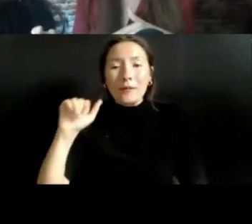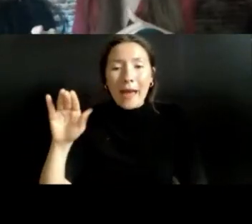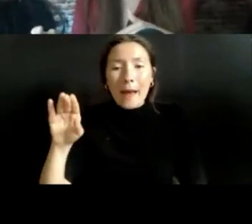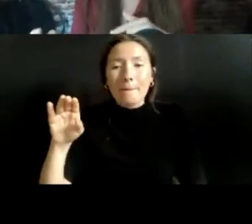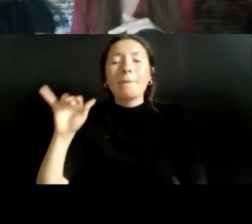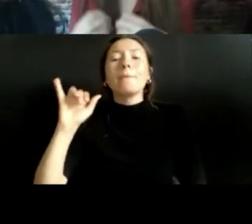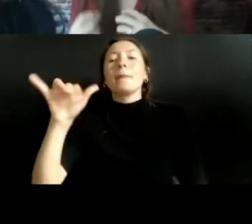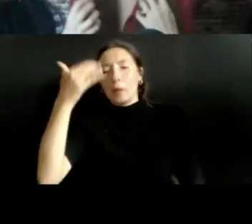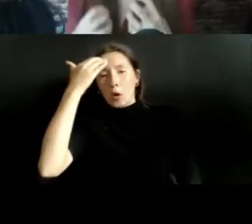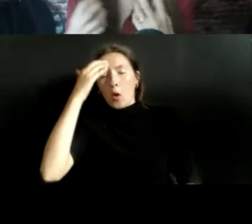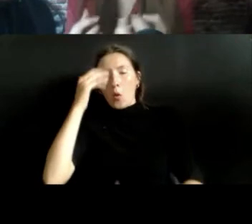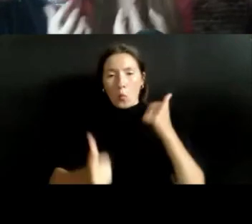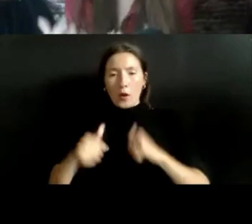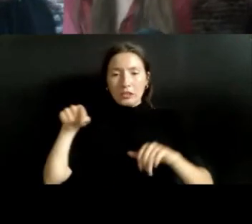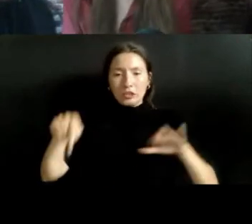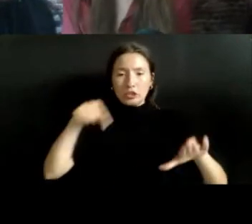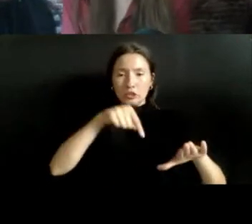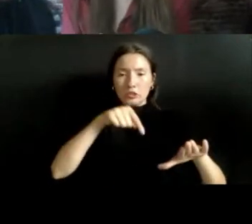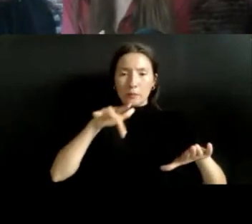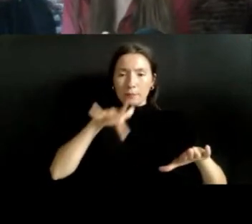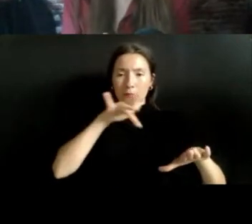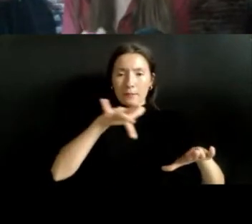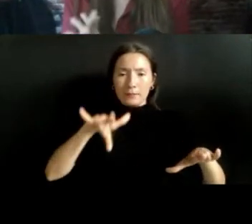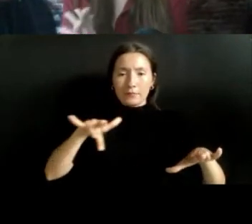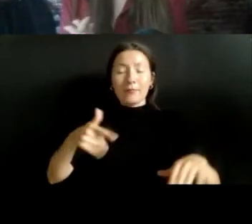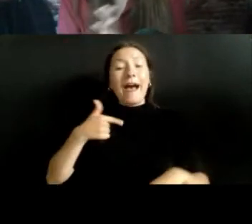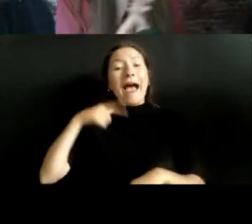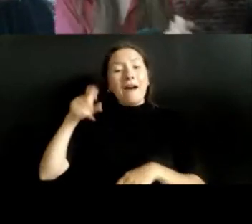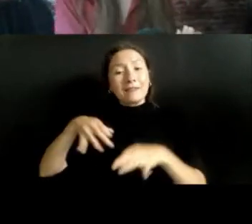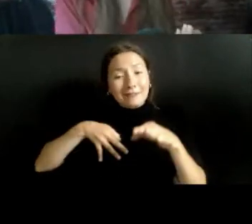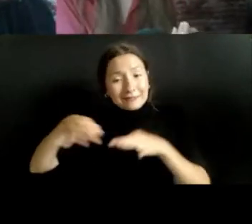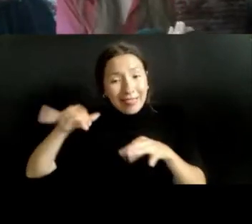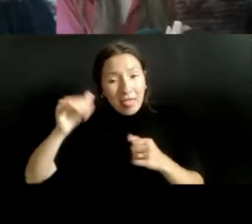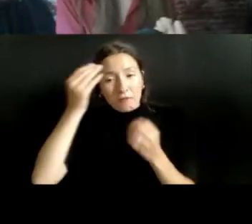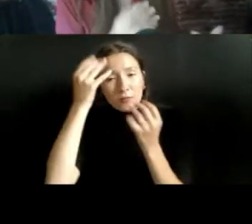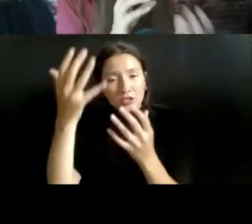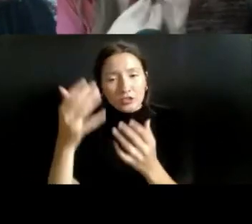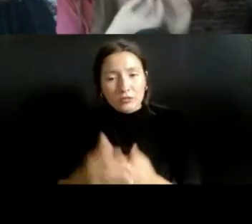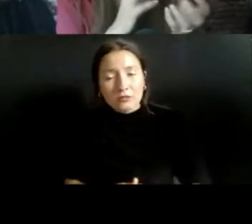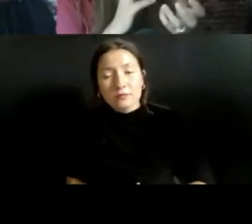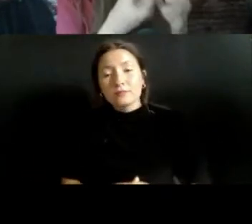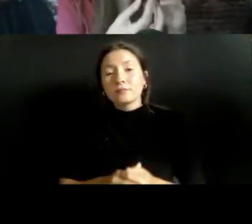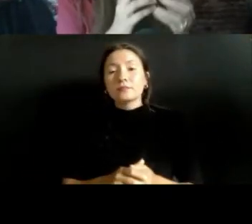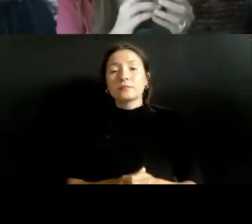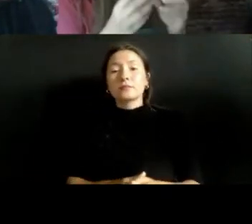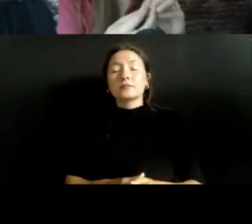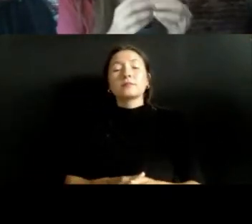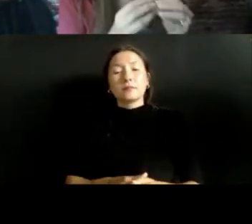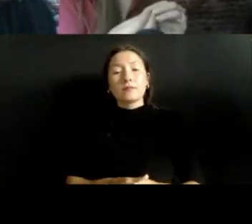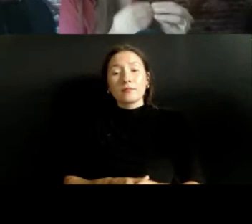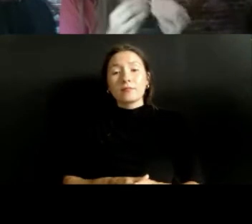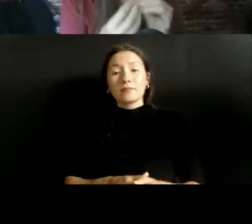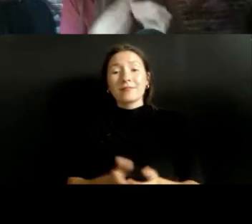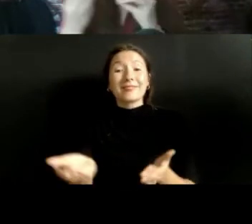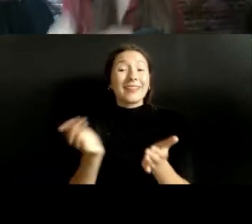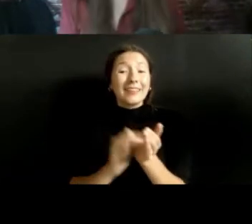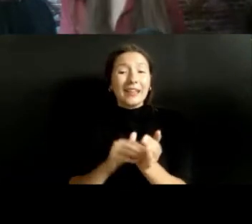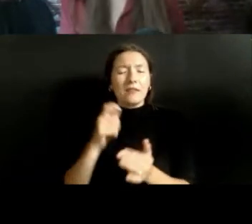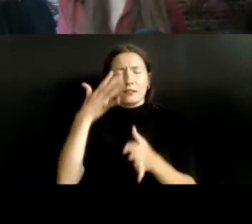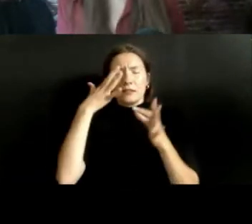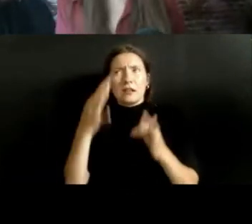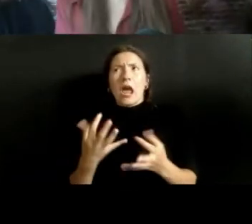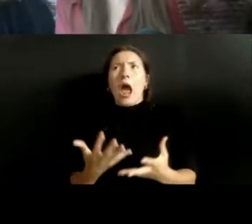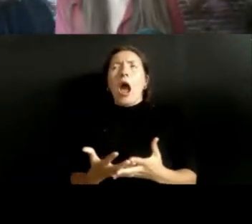information. So just like with the lesson, I have to decide what's the right amount of information. I have to do the same thing for a practice.